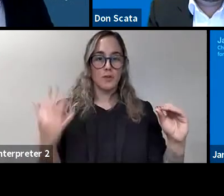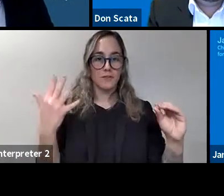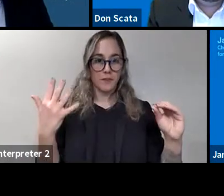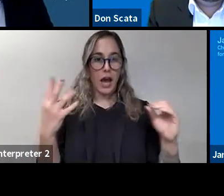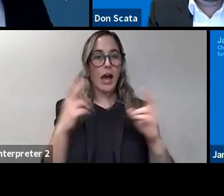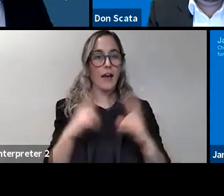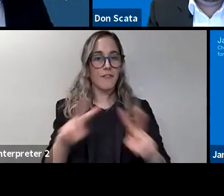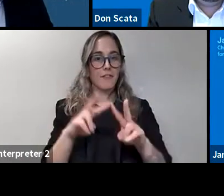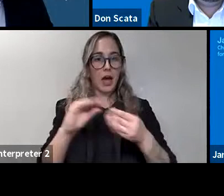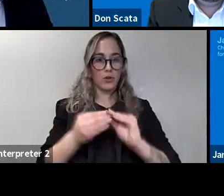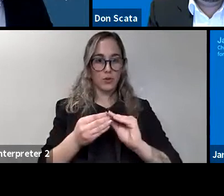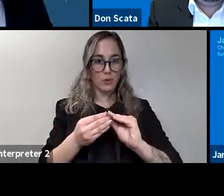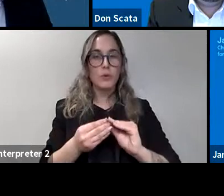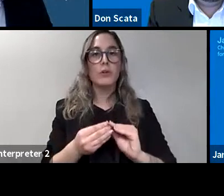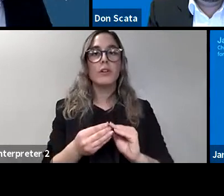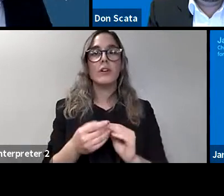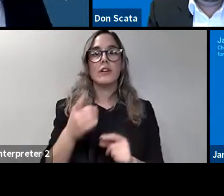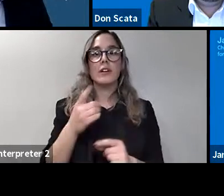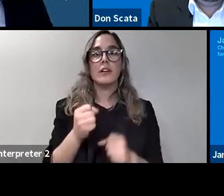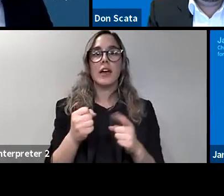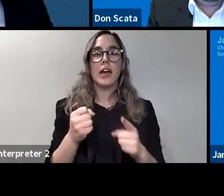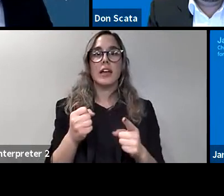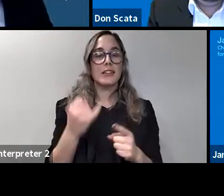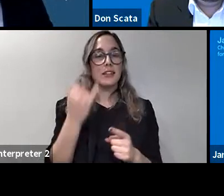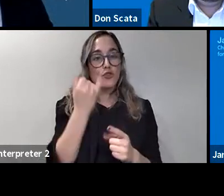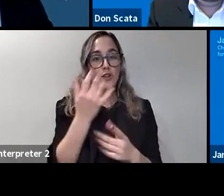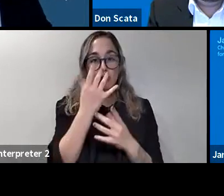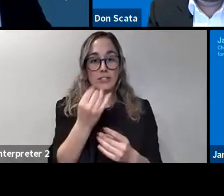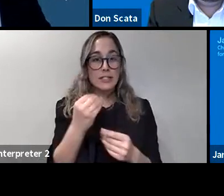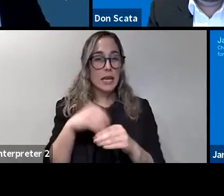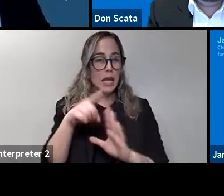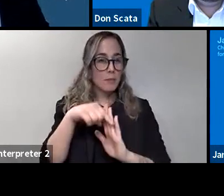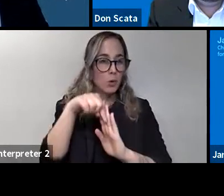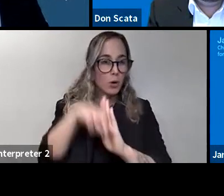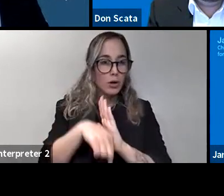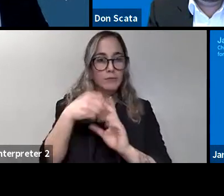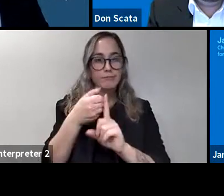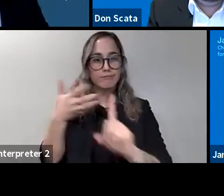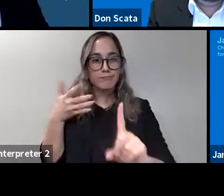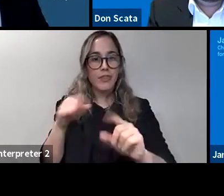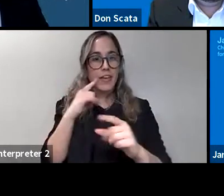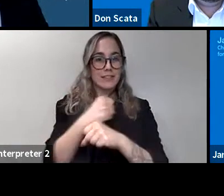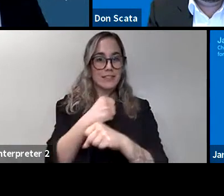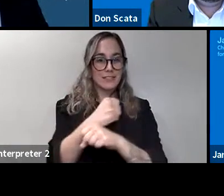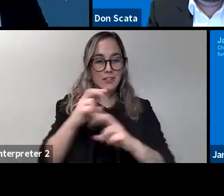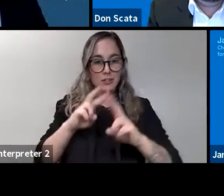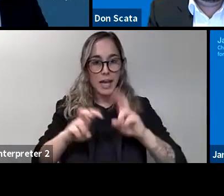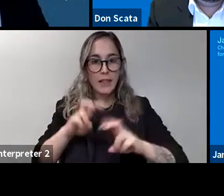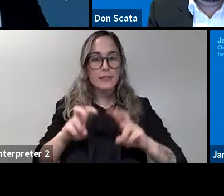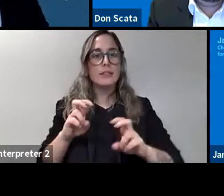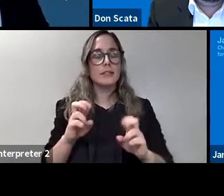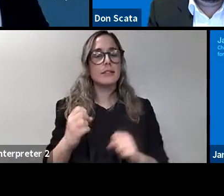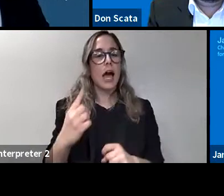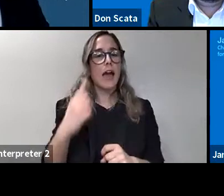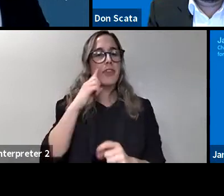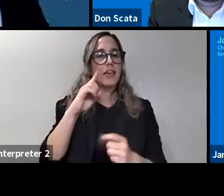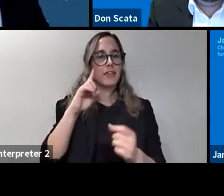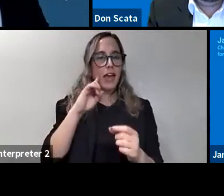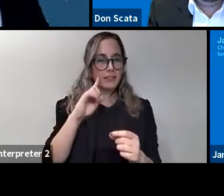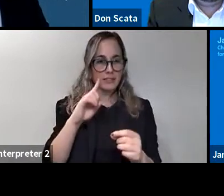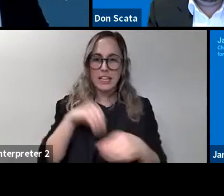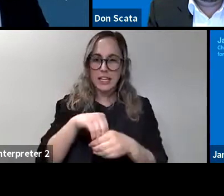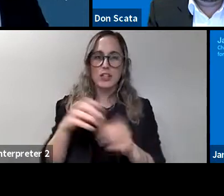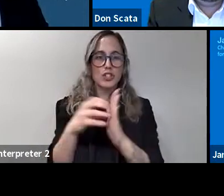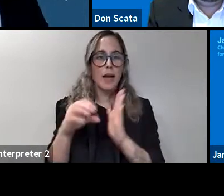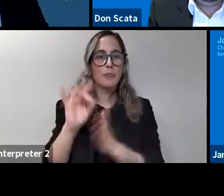value. And for folks who are really interested in digging deep into that statistical analysis, I believe that's covered in Chapter 8 of